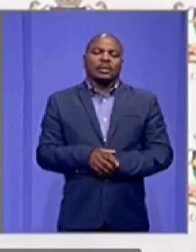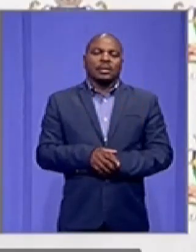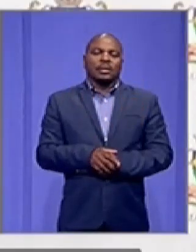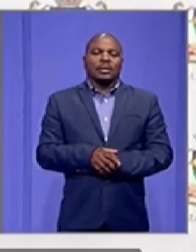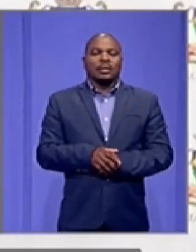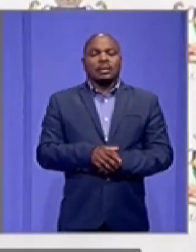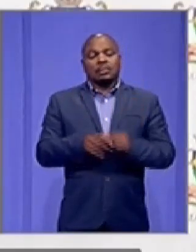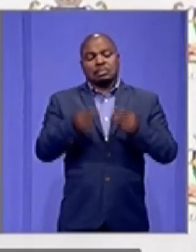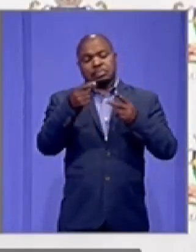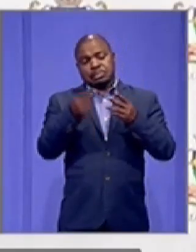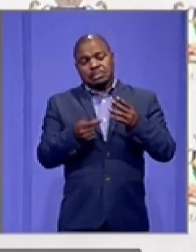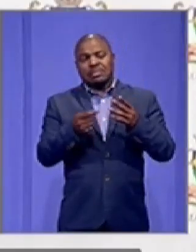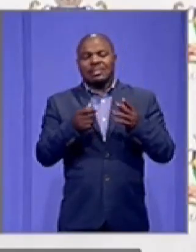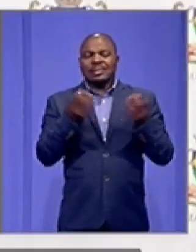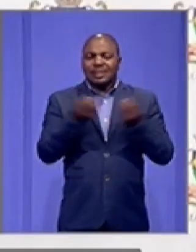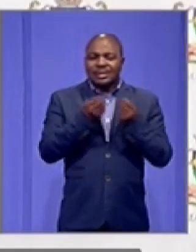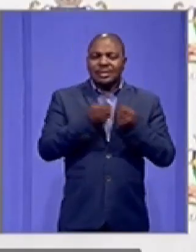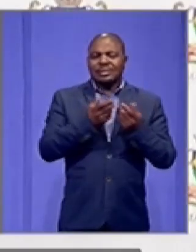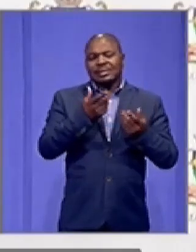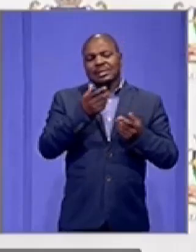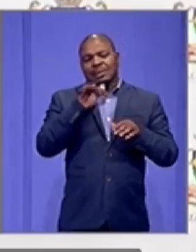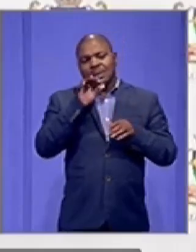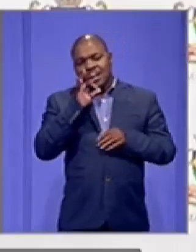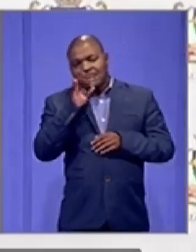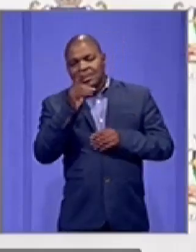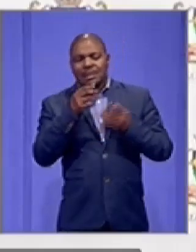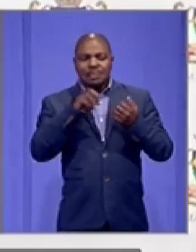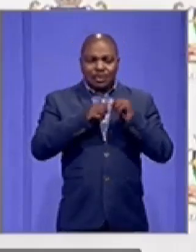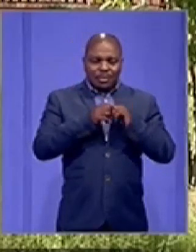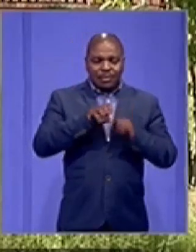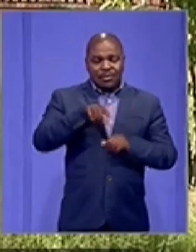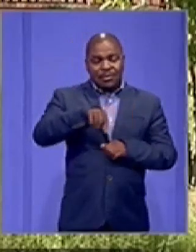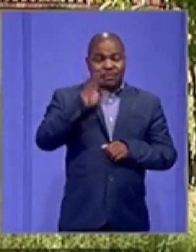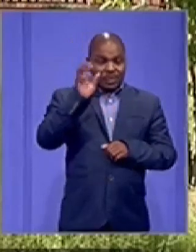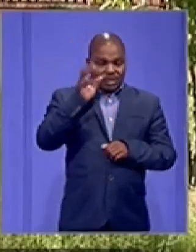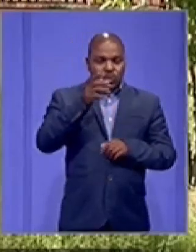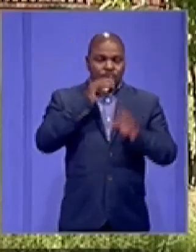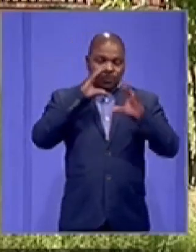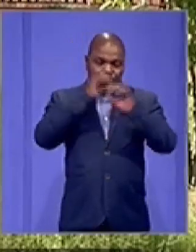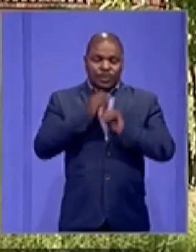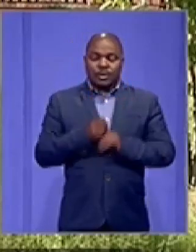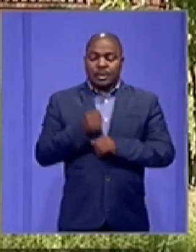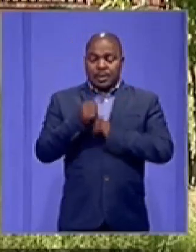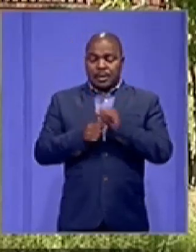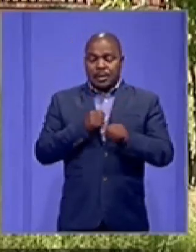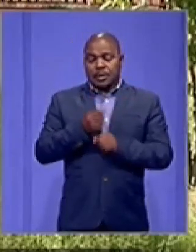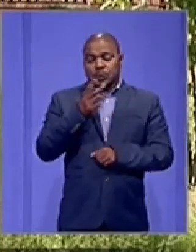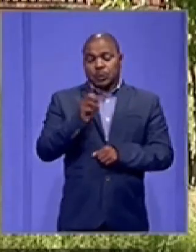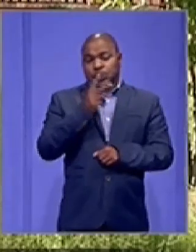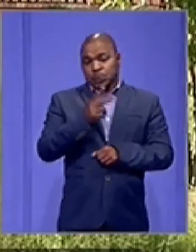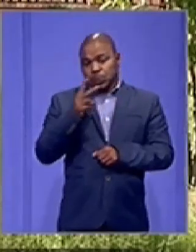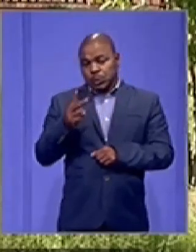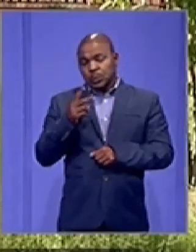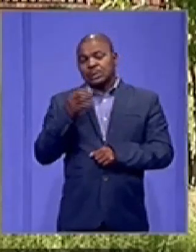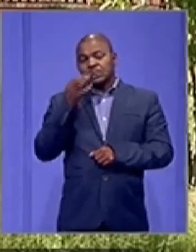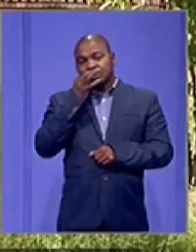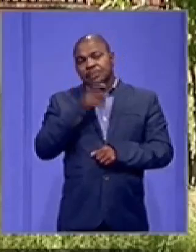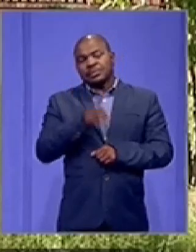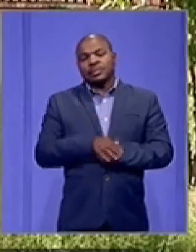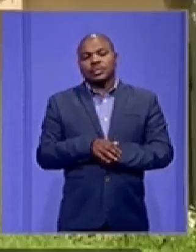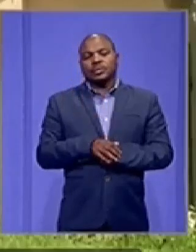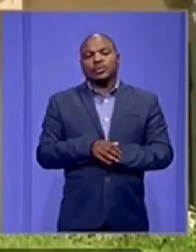tse leng gore ke tlhoba boroko tsa bophelo ba tsatsi ka leng go ba ai ba Free State. Palo batho ya 2022 e kwadile malapa a le